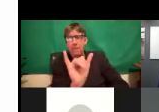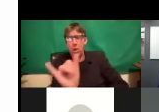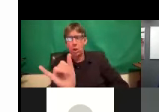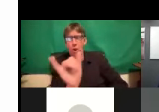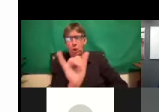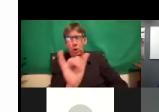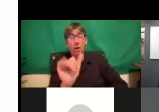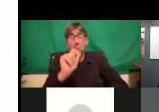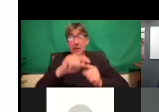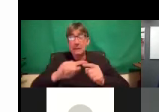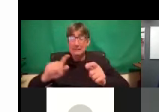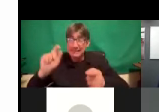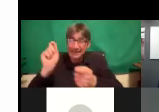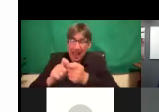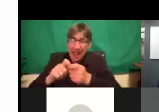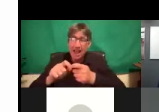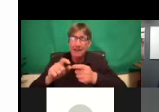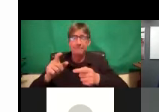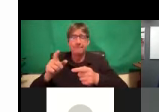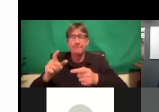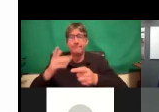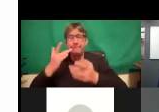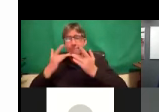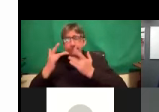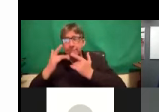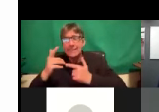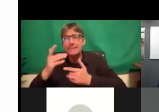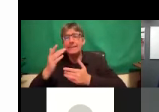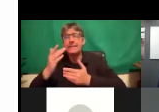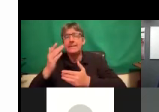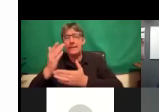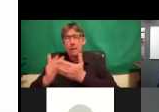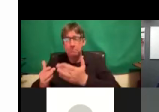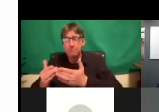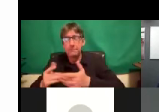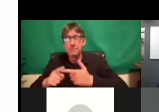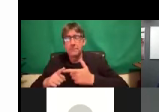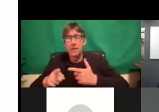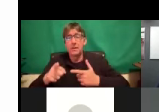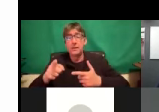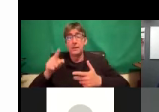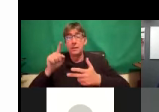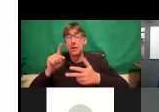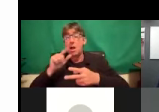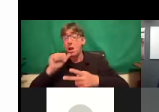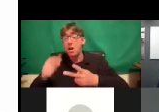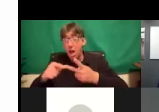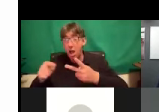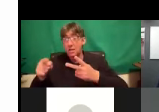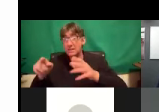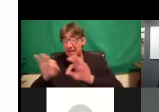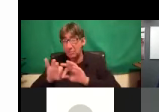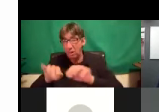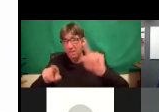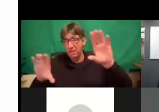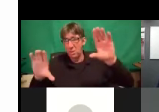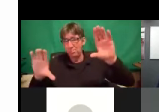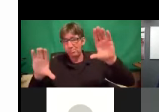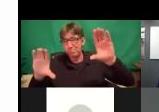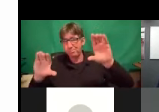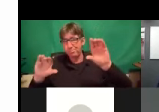on the non-essential services, where we also reduce service, we are not expecting to significantly